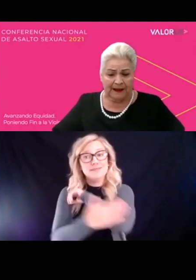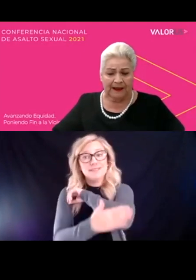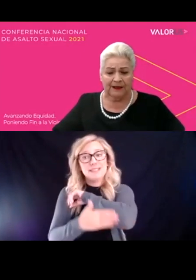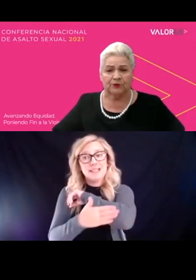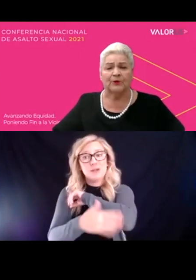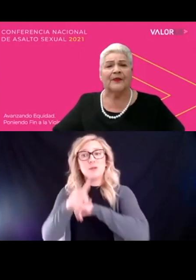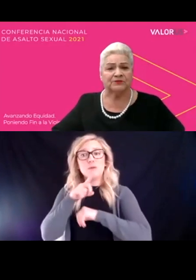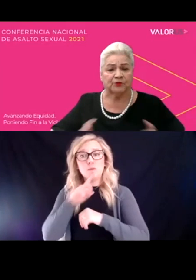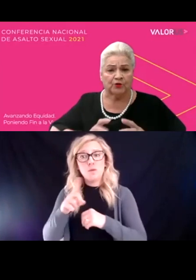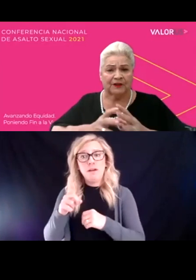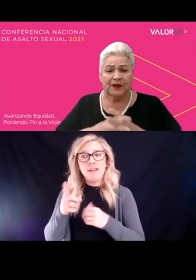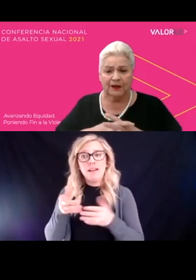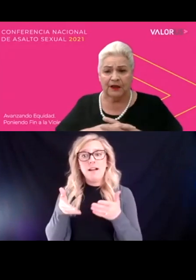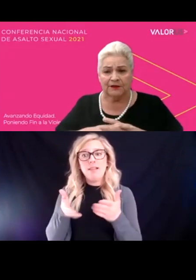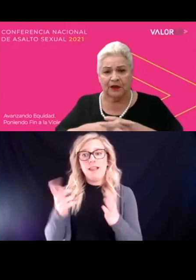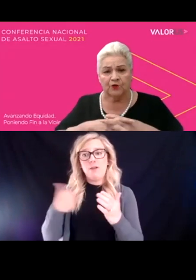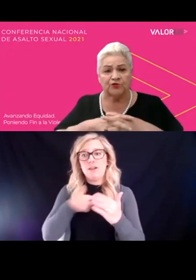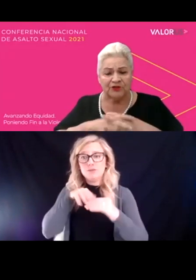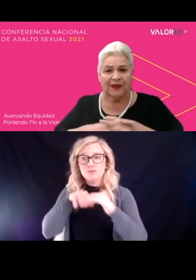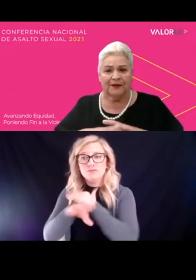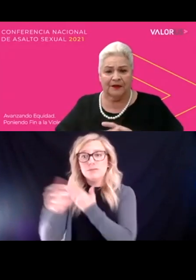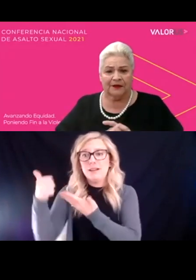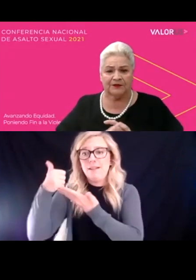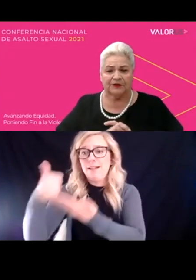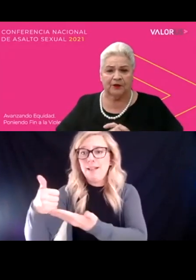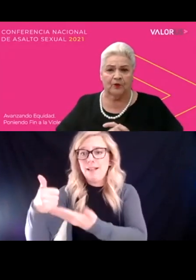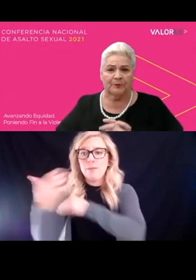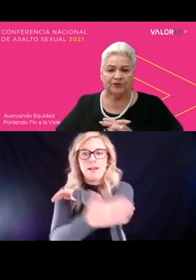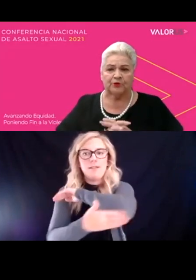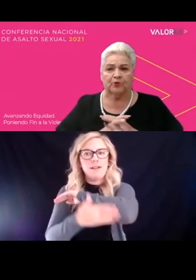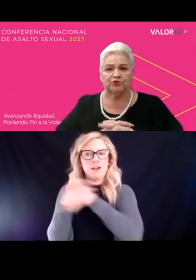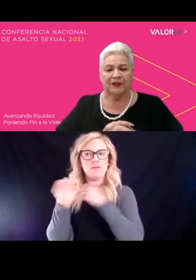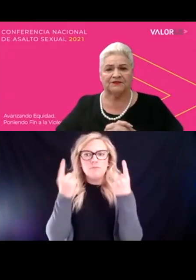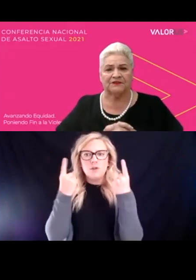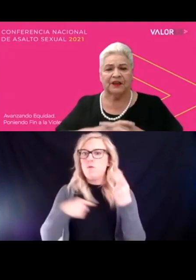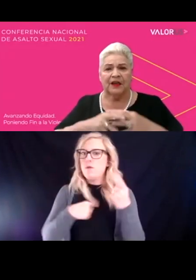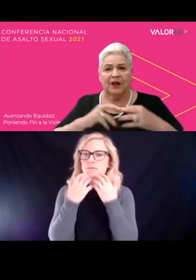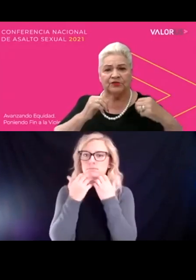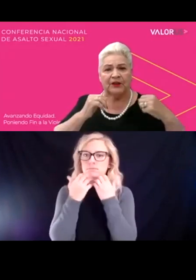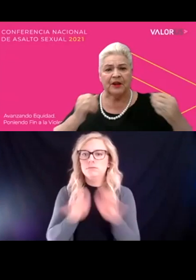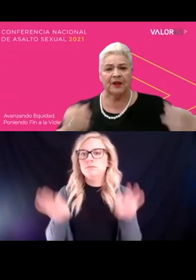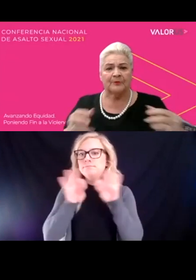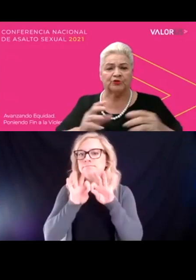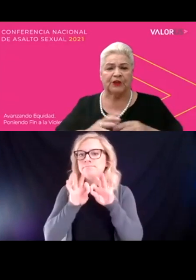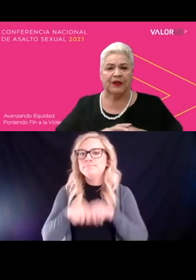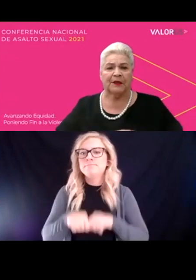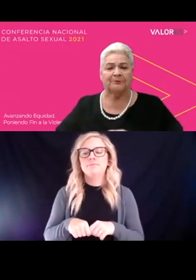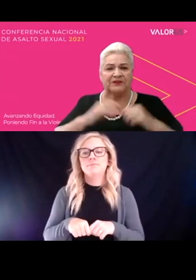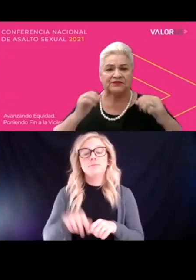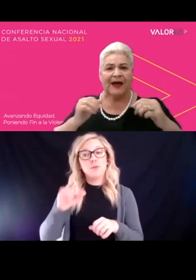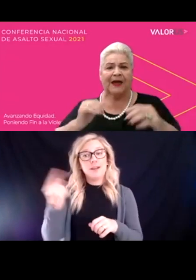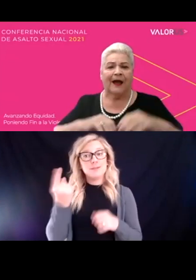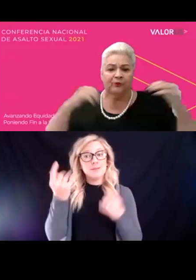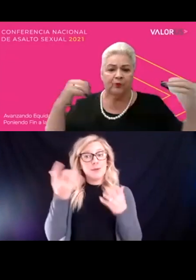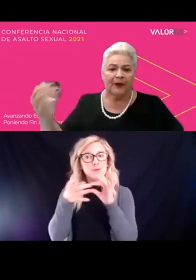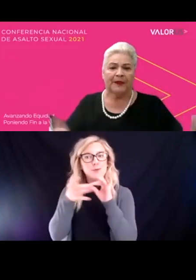in. We did do the work. And the county did realize how valuable we were. So, that is one of the things that I want to share with you